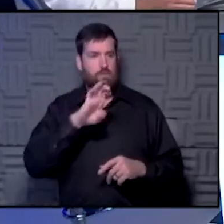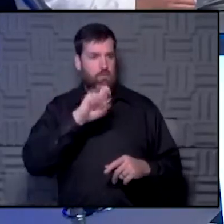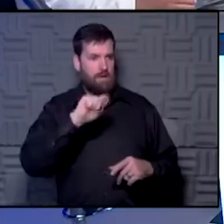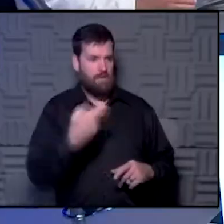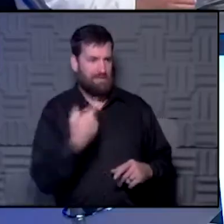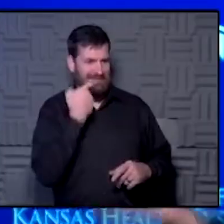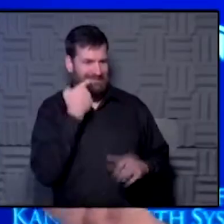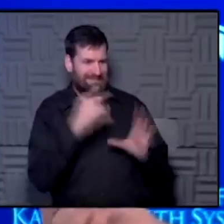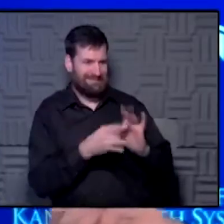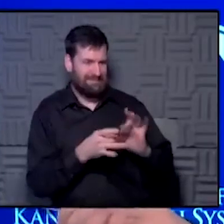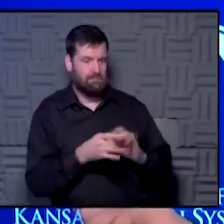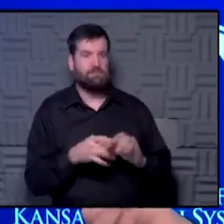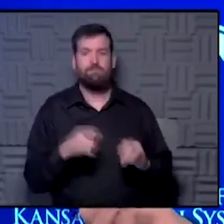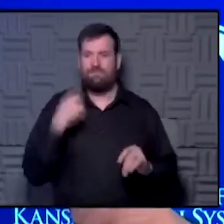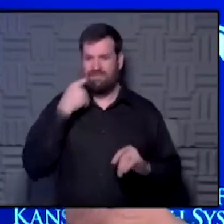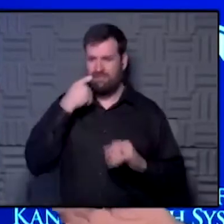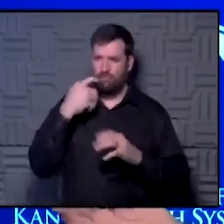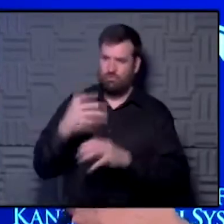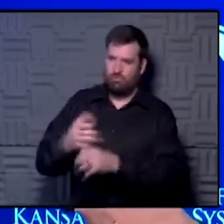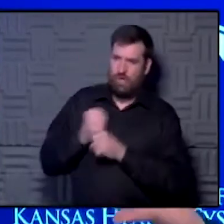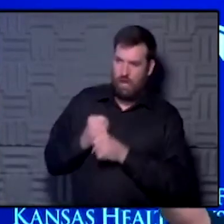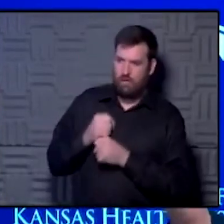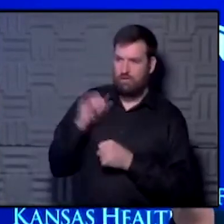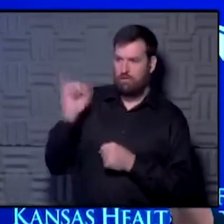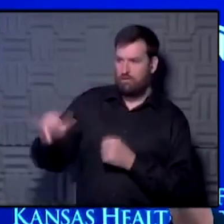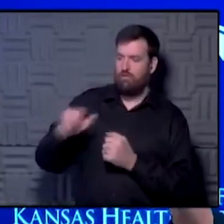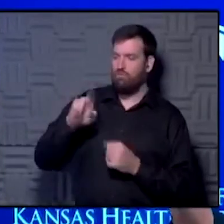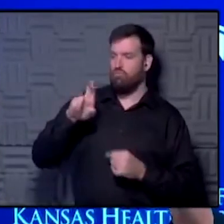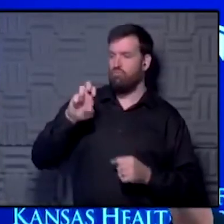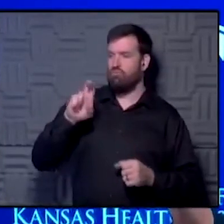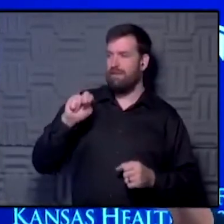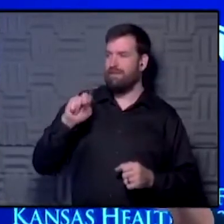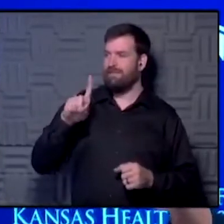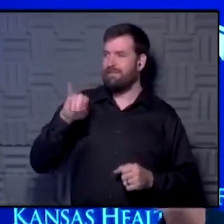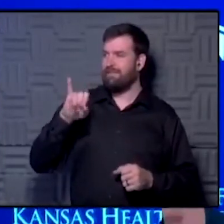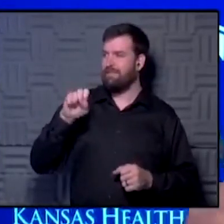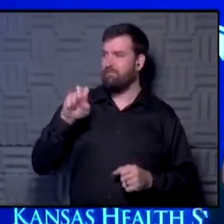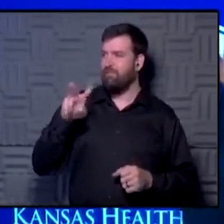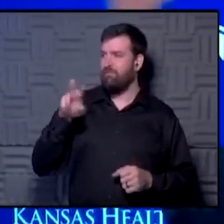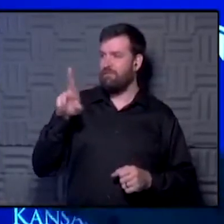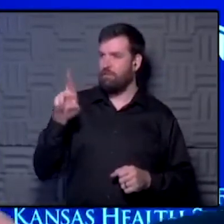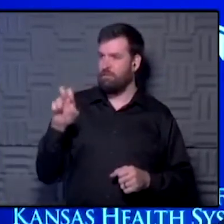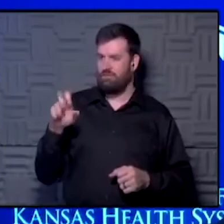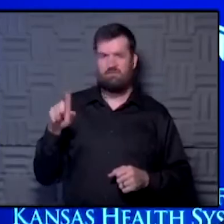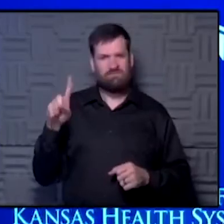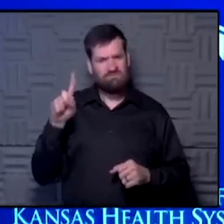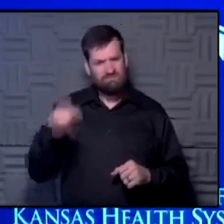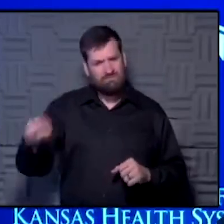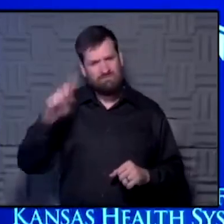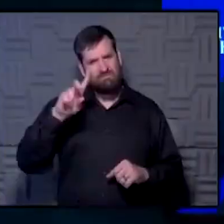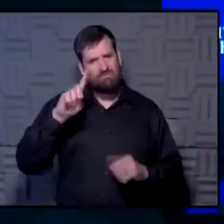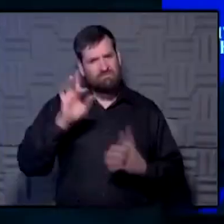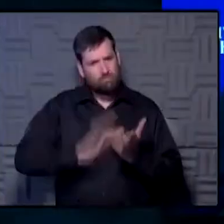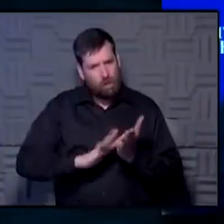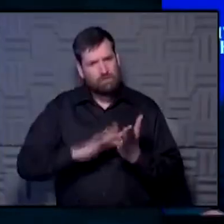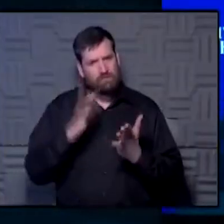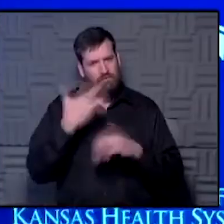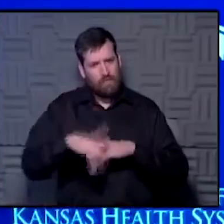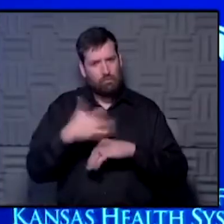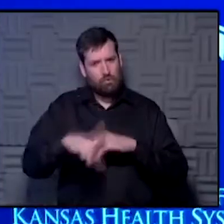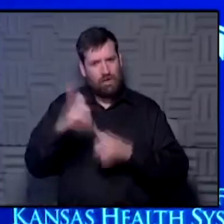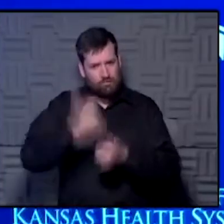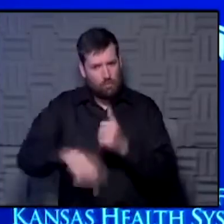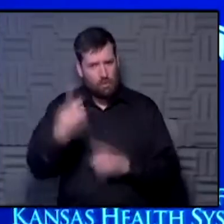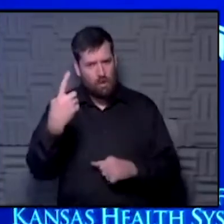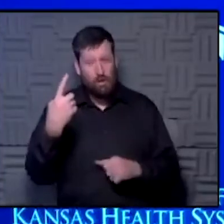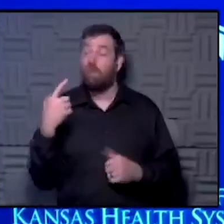shocked me when she said, we just now got remdesivir. I mean, I would think that these drugs would be available to everybody everywhere. Yeah, it's